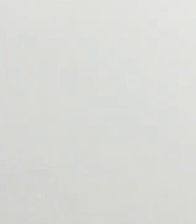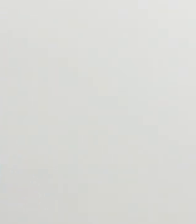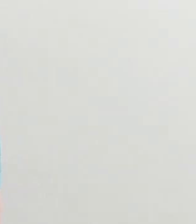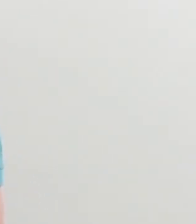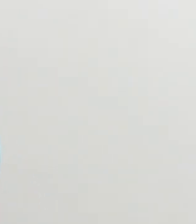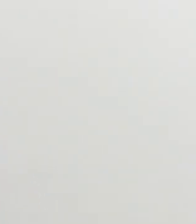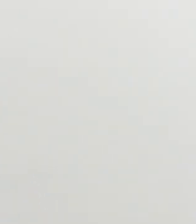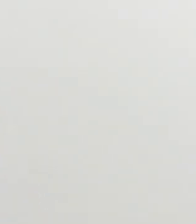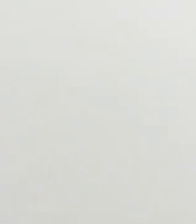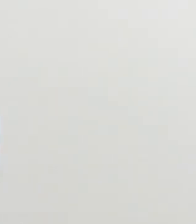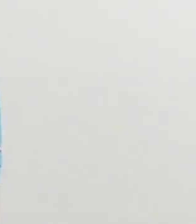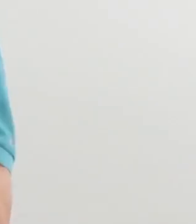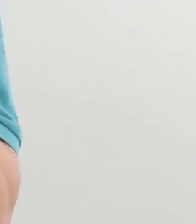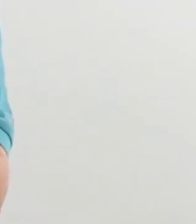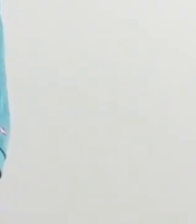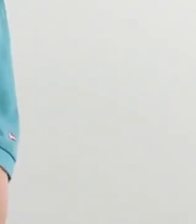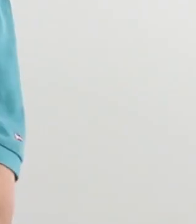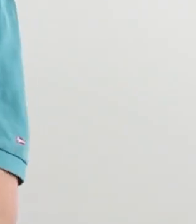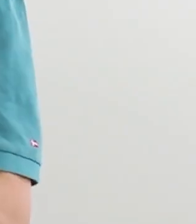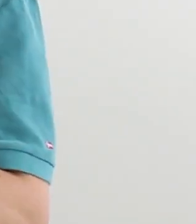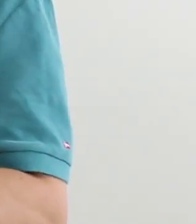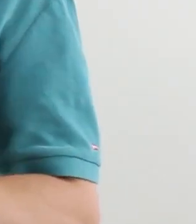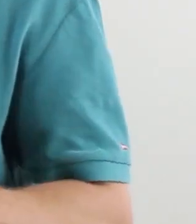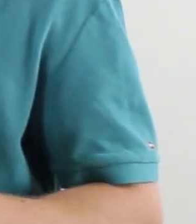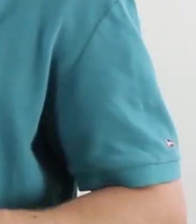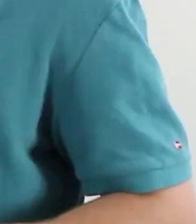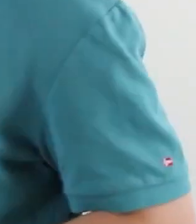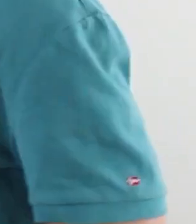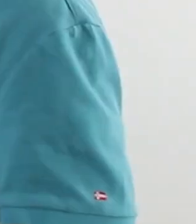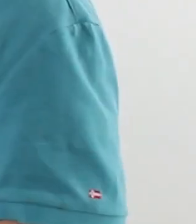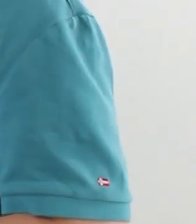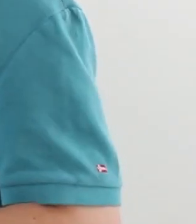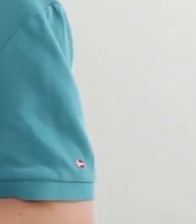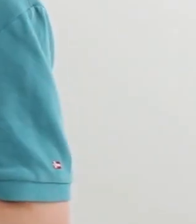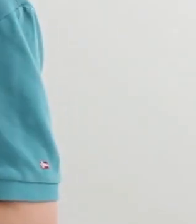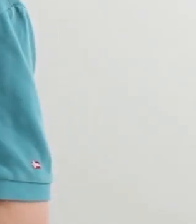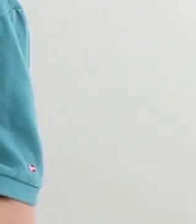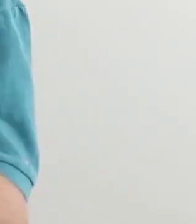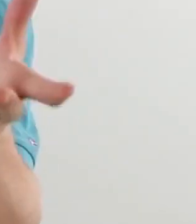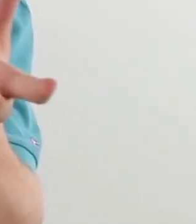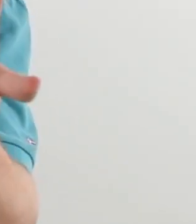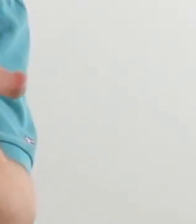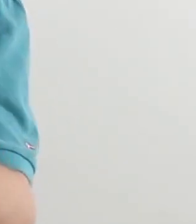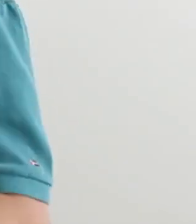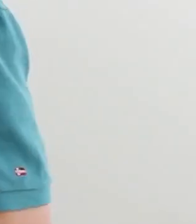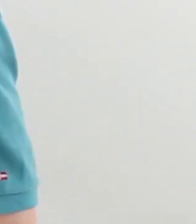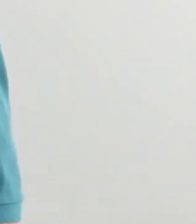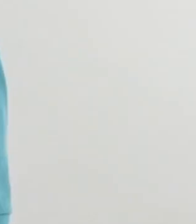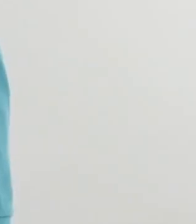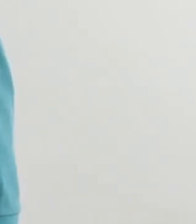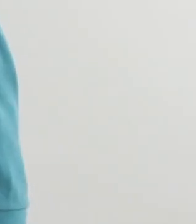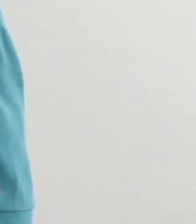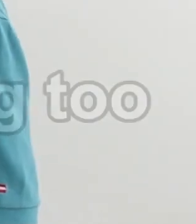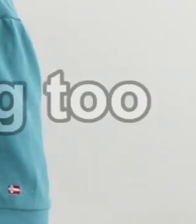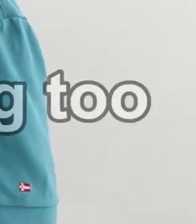I think that. You can use it the same way, okay? But now, we can use this throughout business here. You